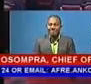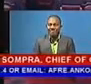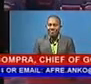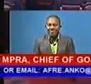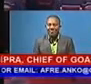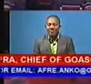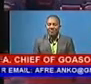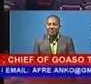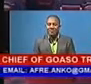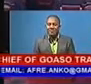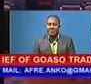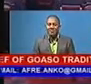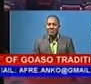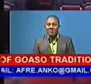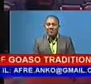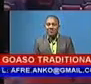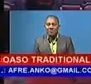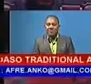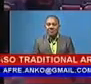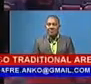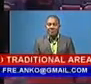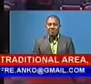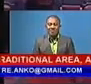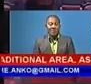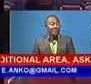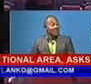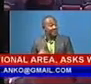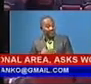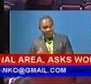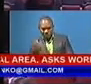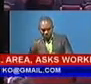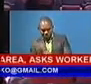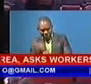Formulate your question, we'll get it clearly down, and then...